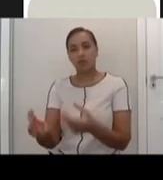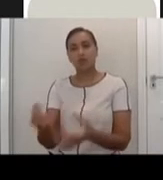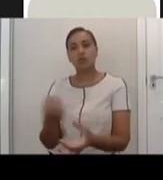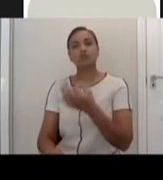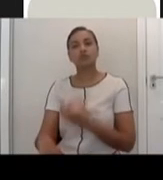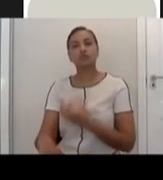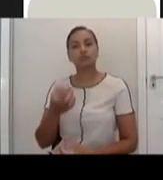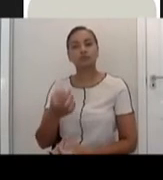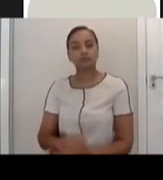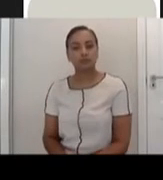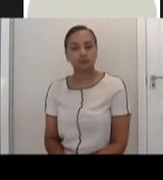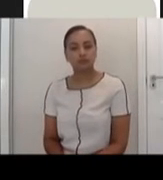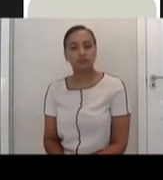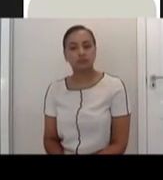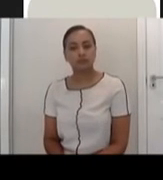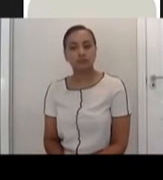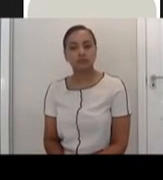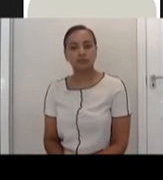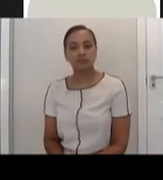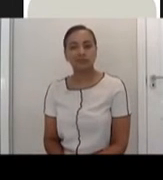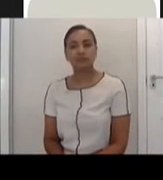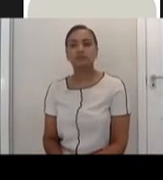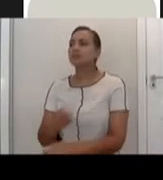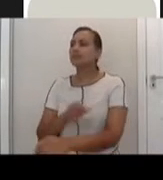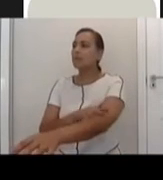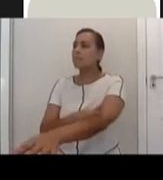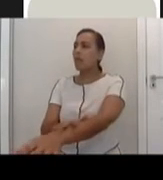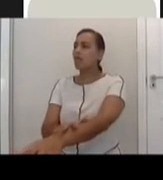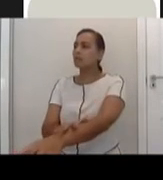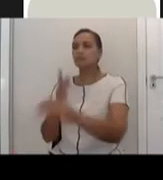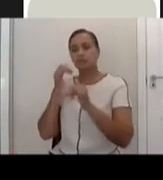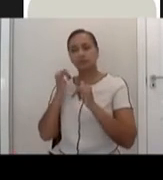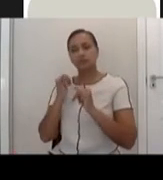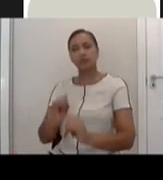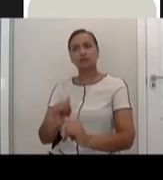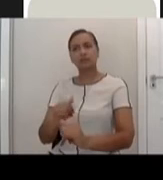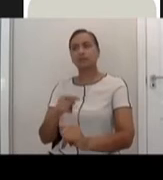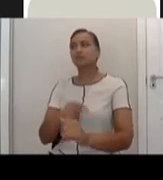Was can a specific blood test, which I'm not even familiar with,